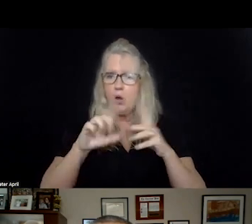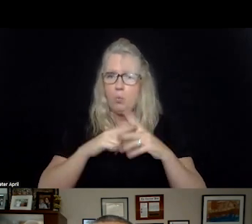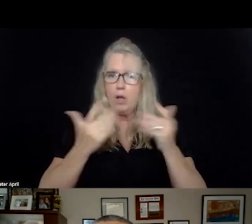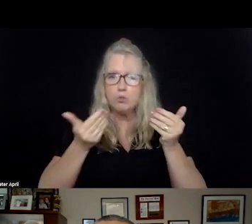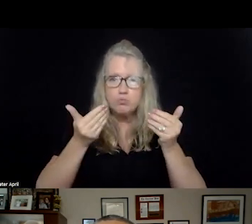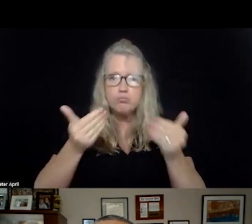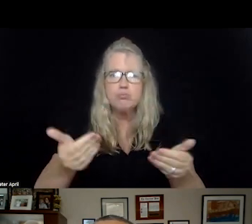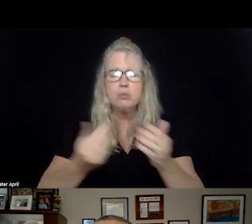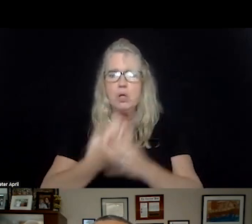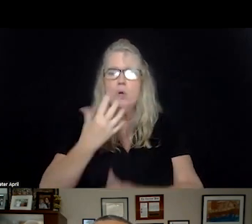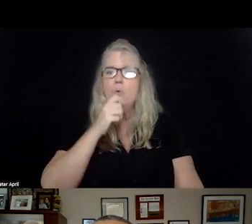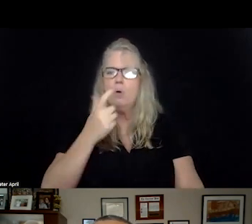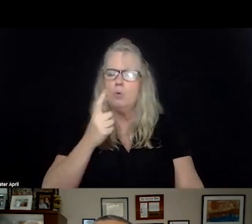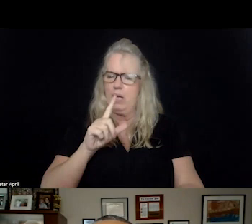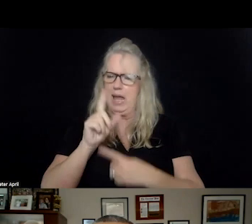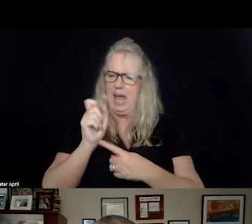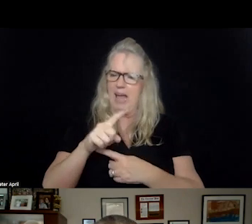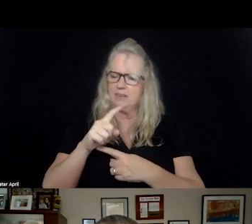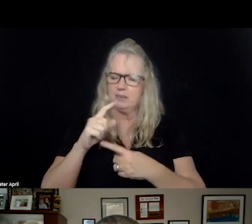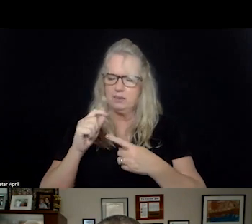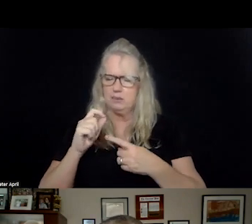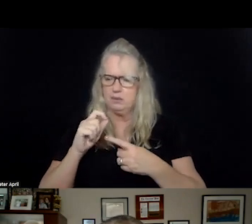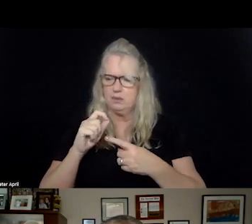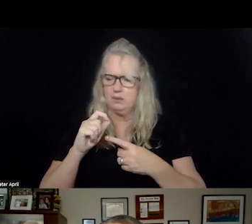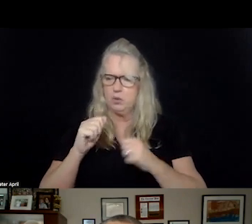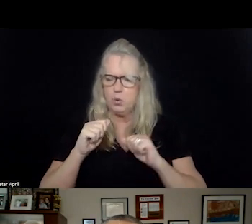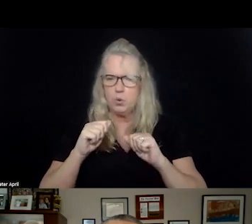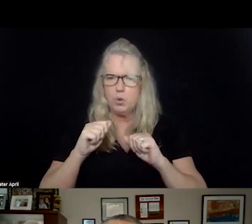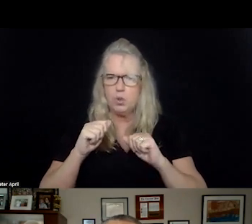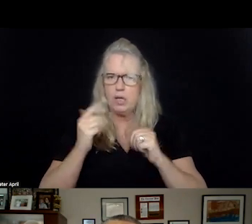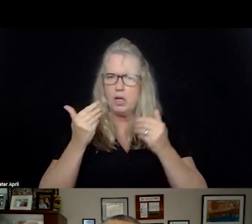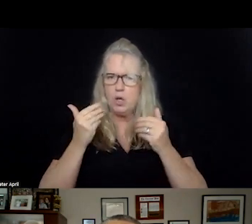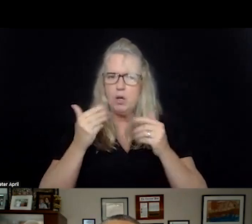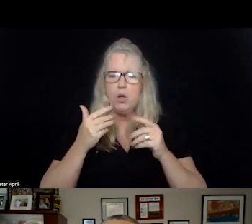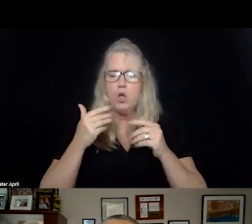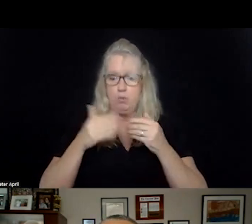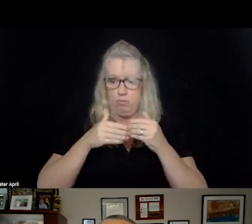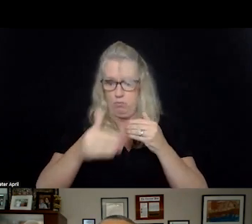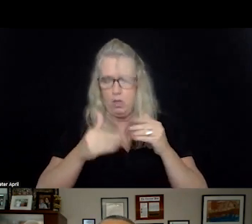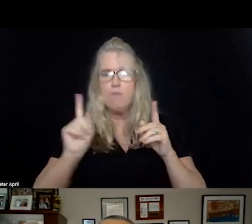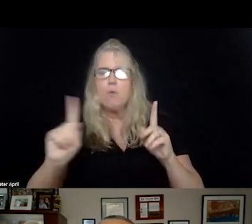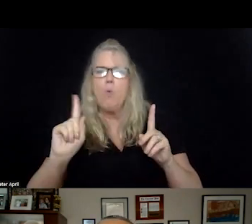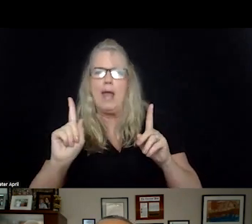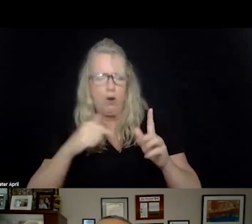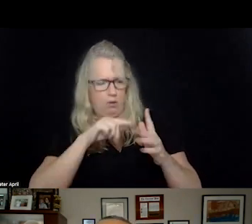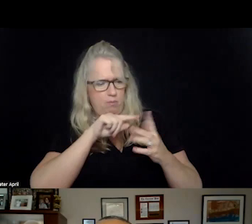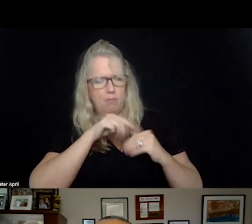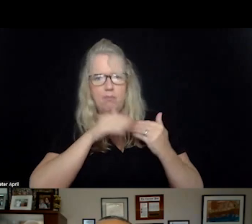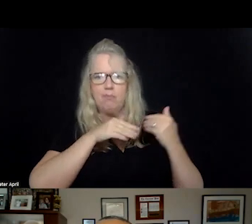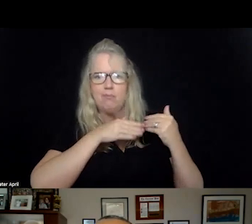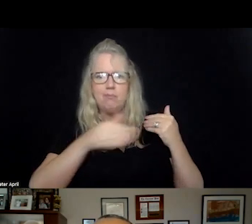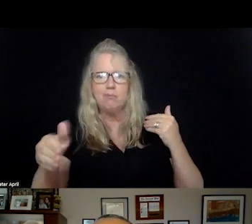we don't often ask ourselves the question of moving forward from where, because we don't think about the fact that not